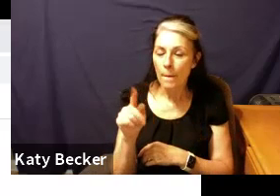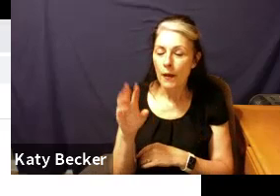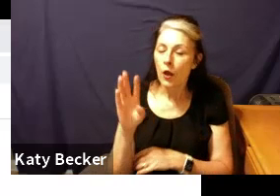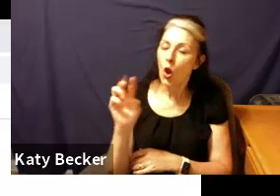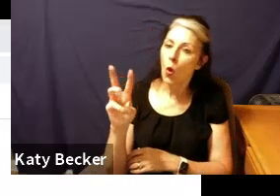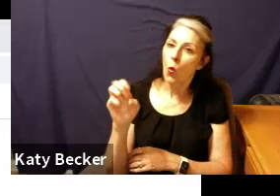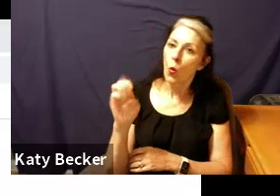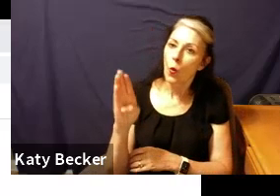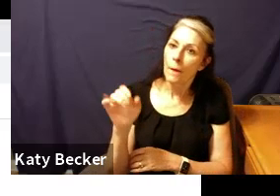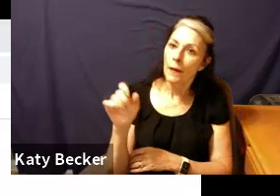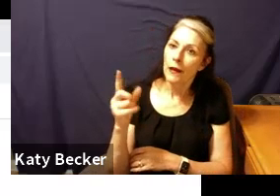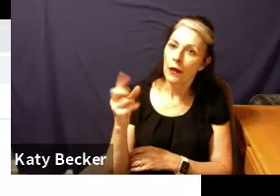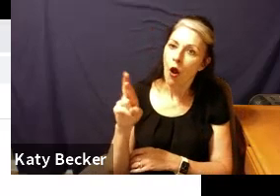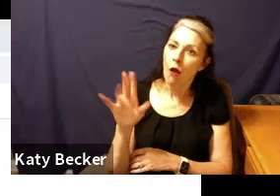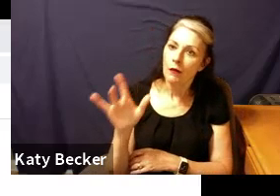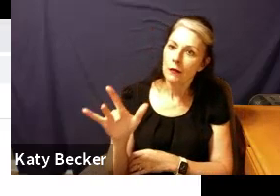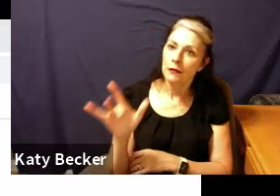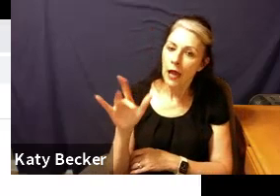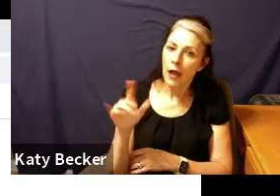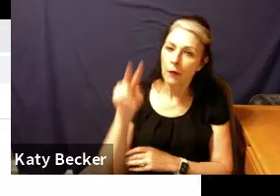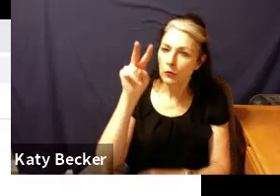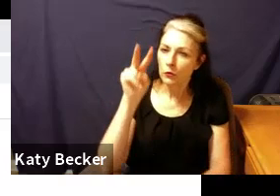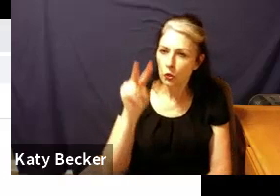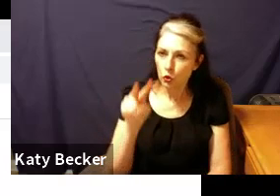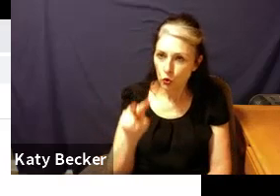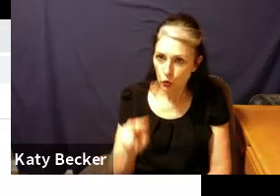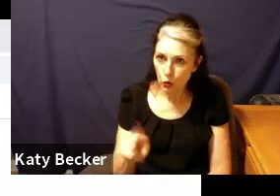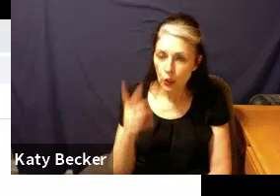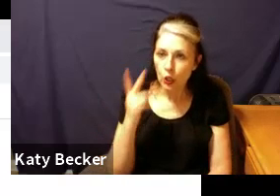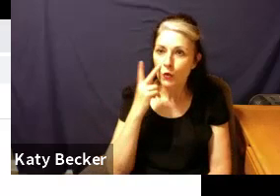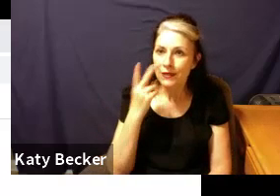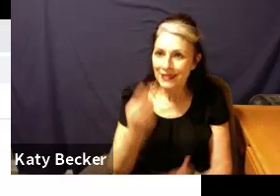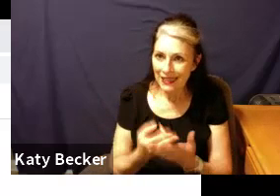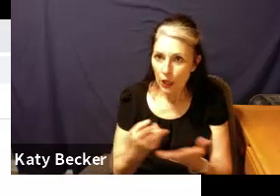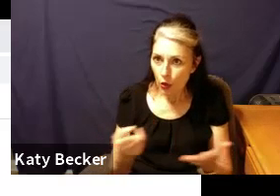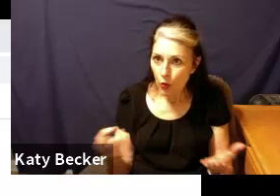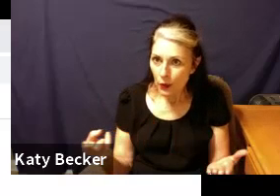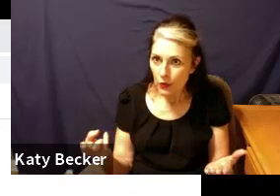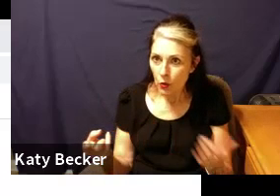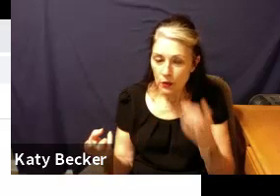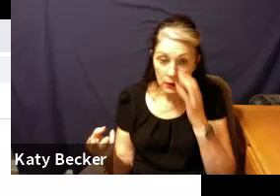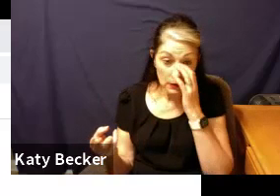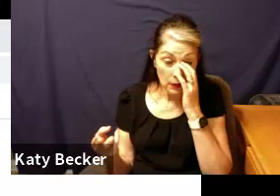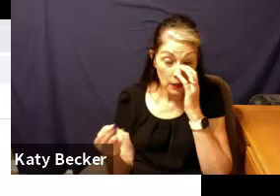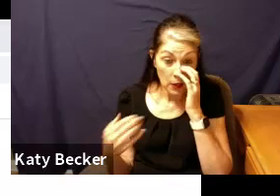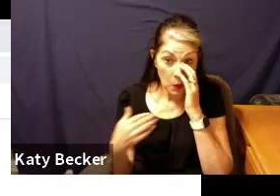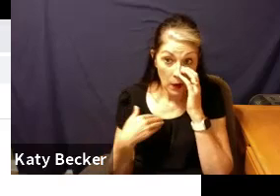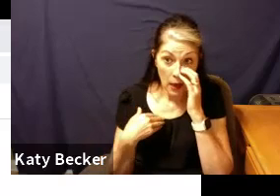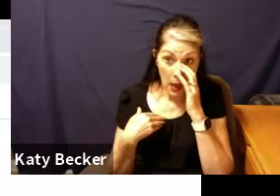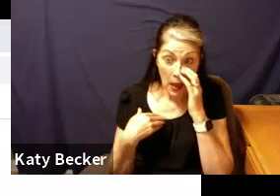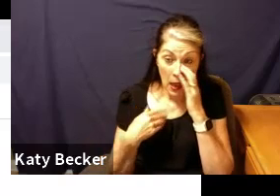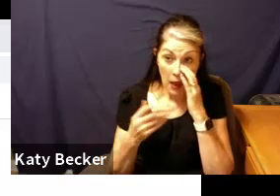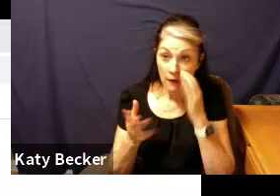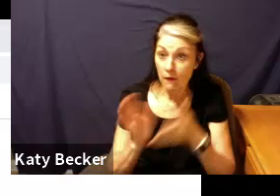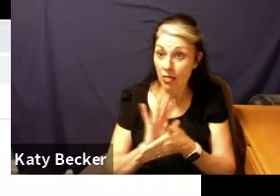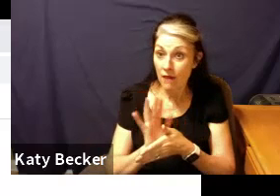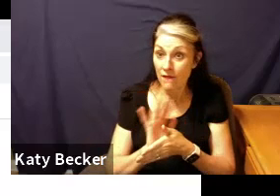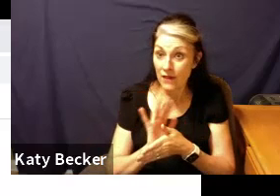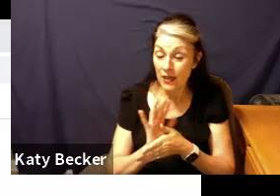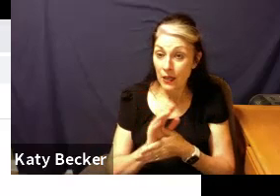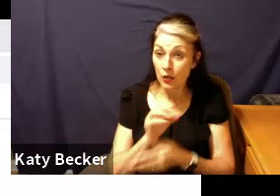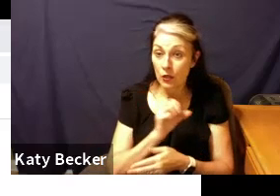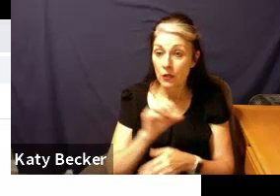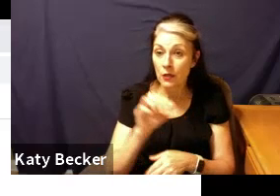tab. And you'll scroll down and you will see resources. And we have the video that our